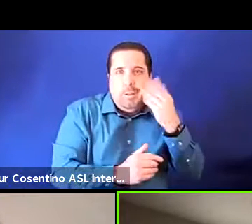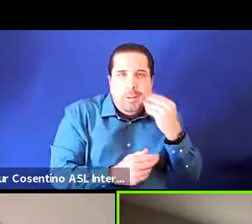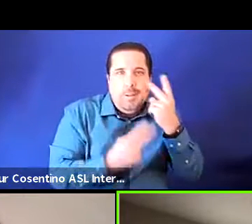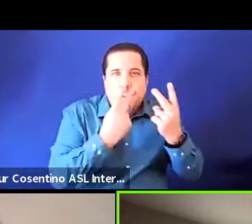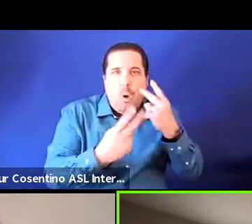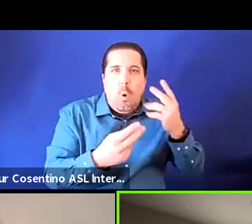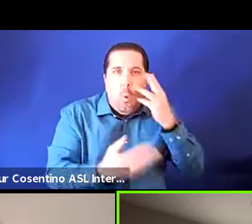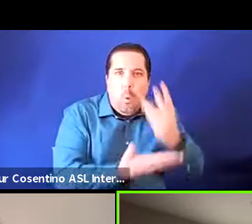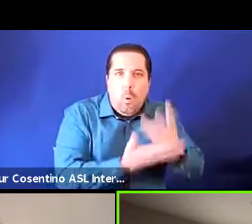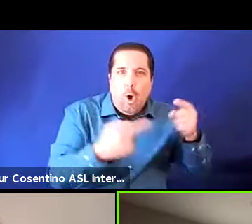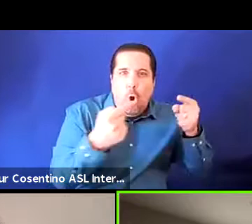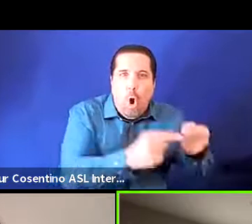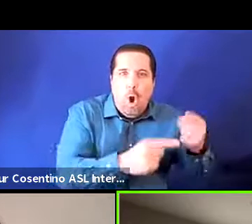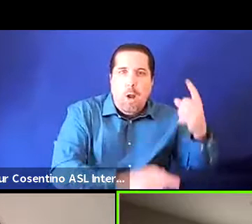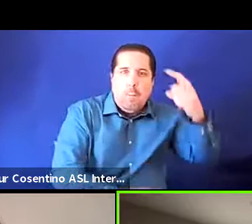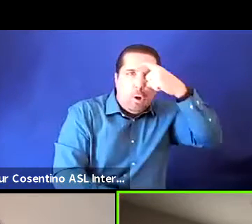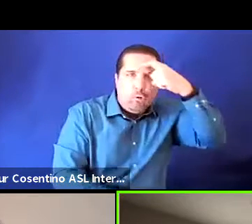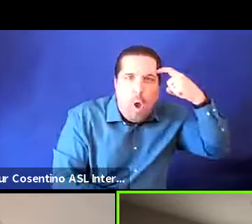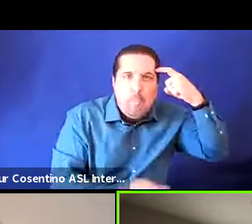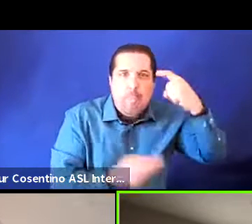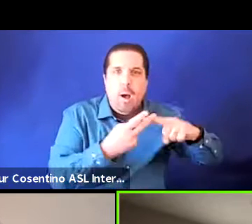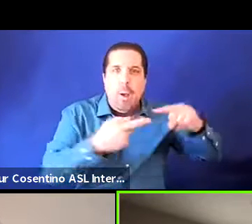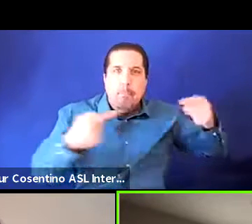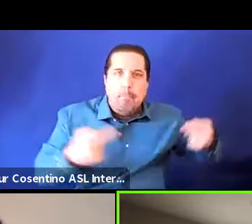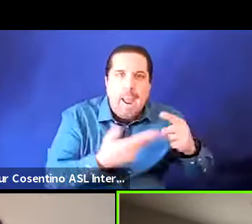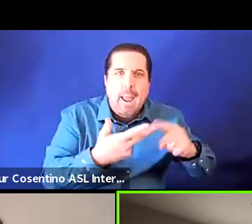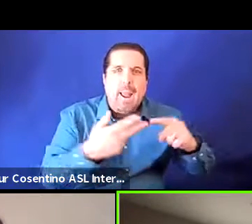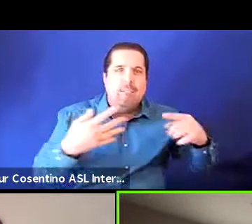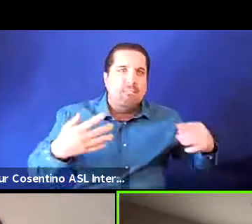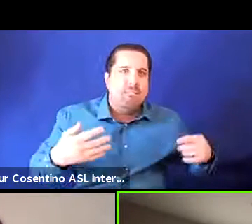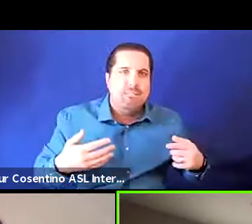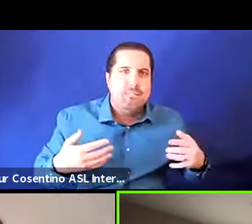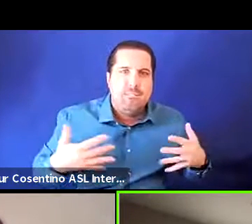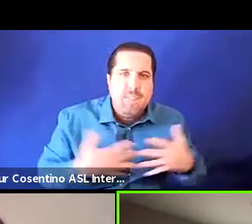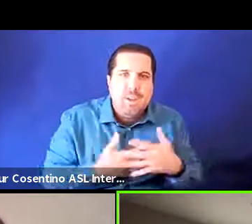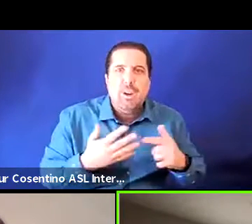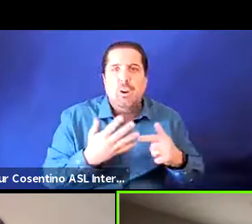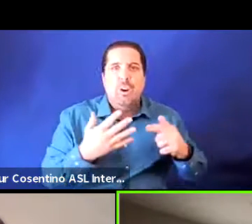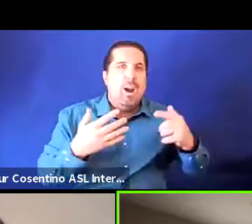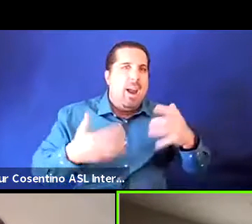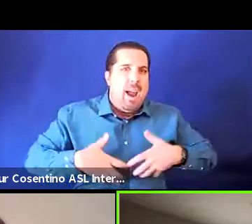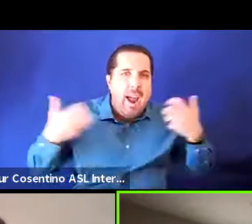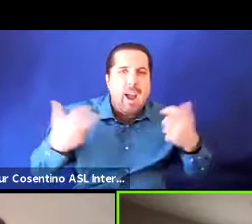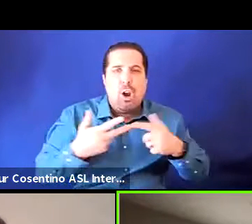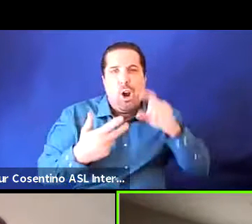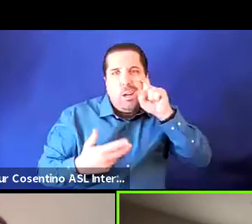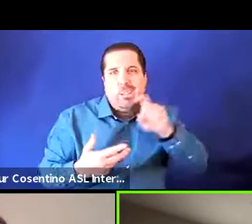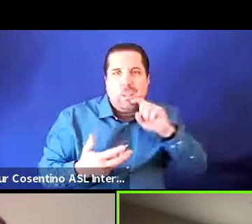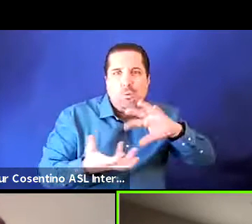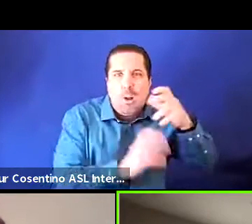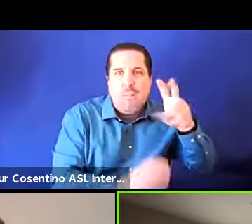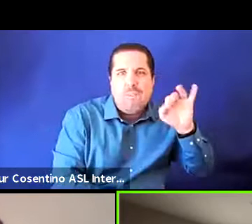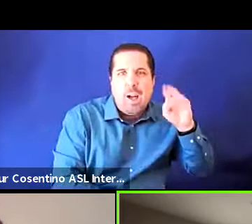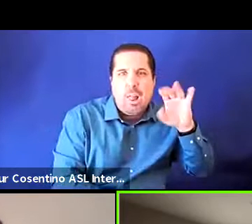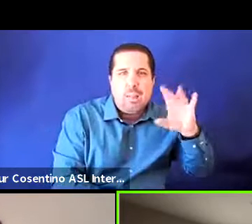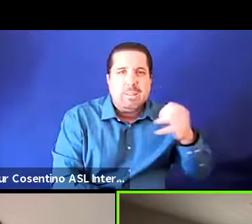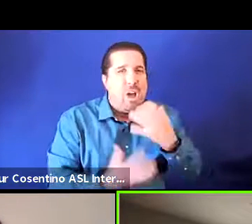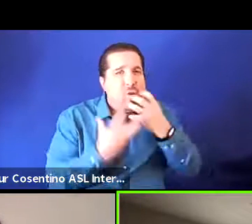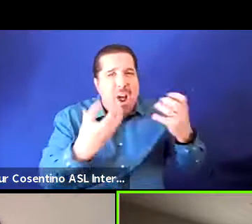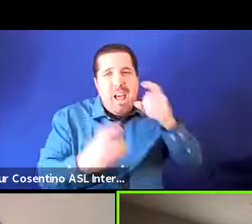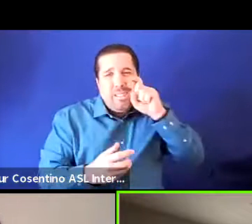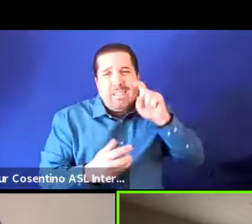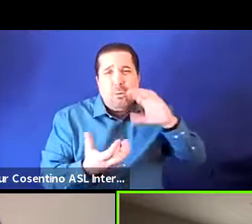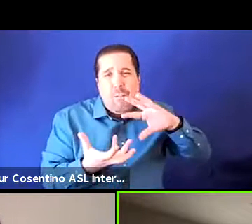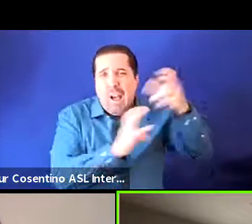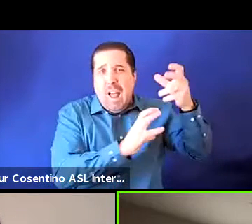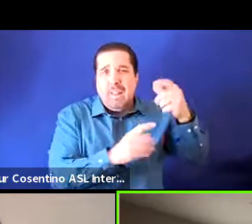harm, trauma, pain, fear, anger, sexual violence. And even as I cried out sexual violence that happened